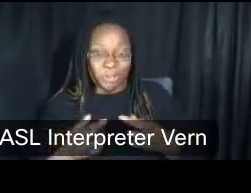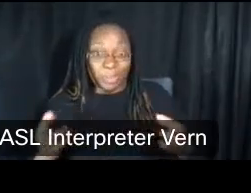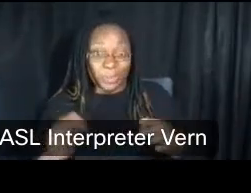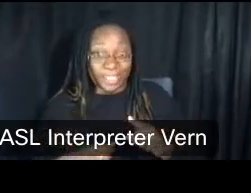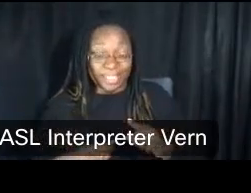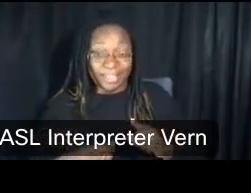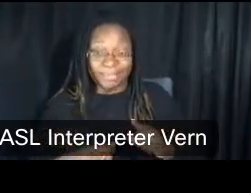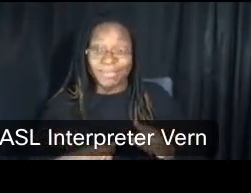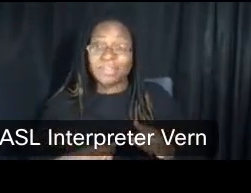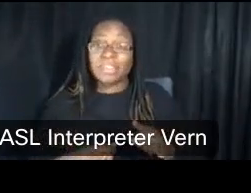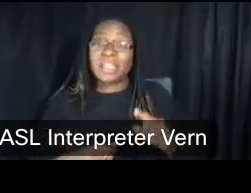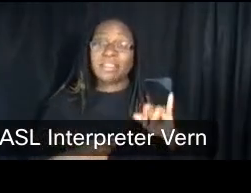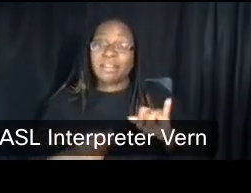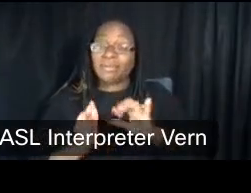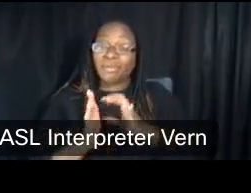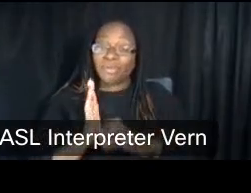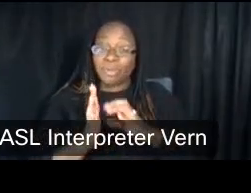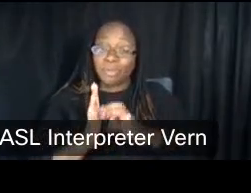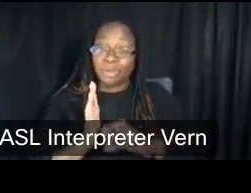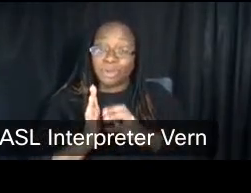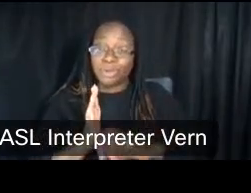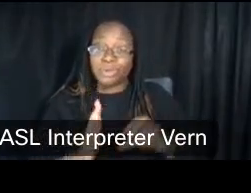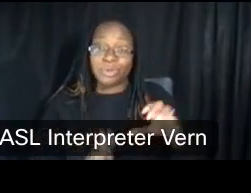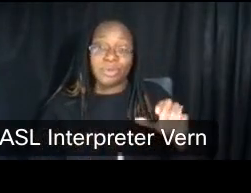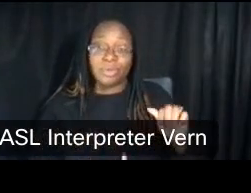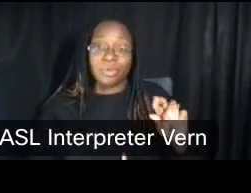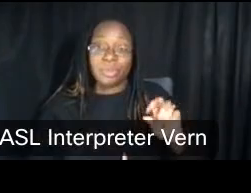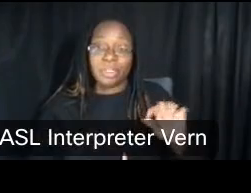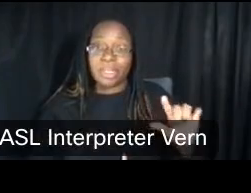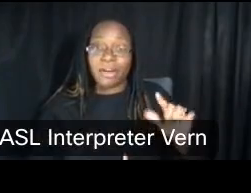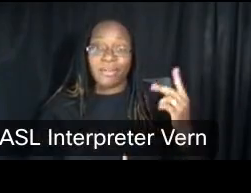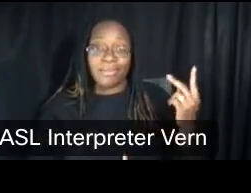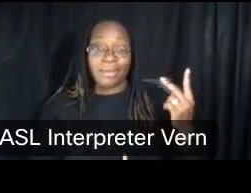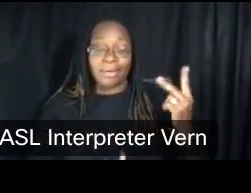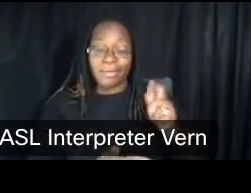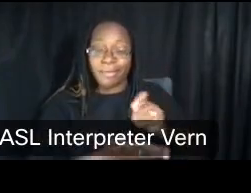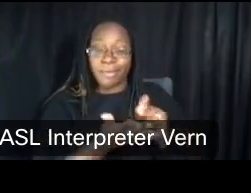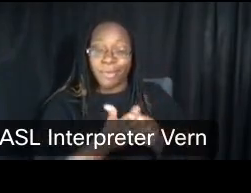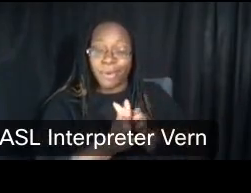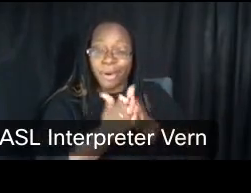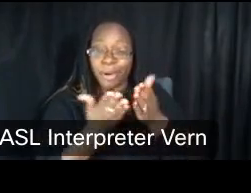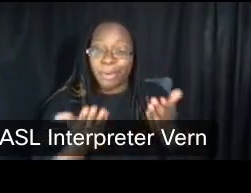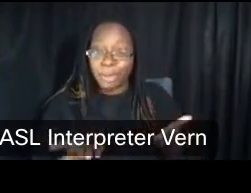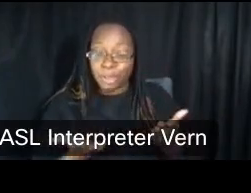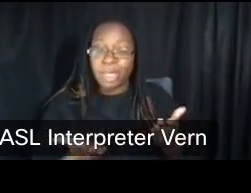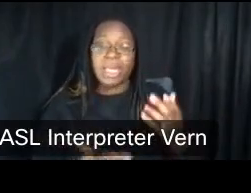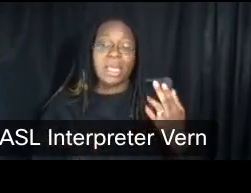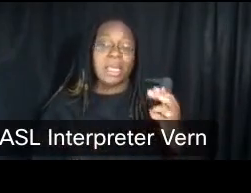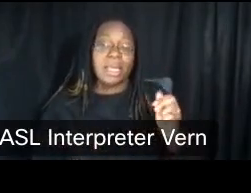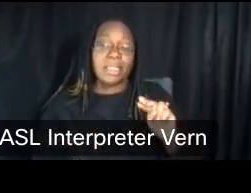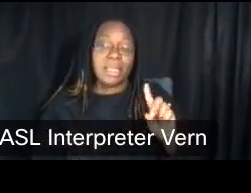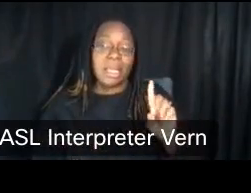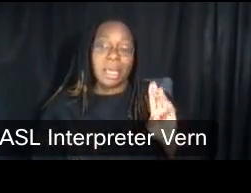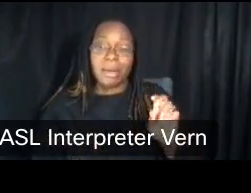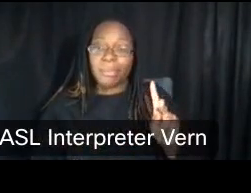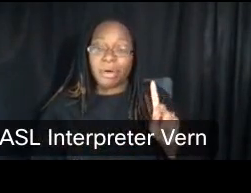a chapter that Carol and I co-authored that can be found in the Handbook of Interpersonal Violence and Abuse